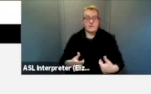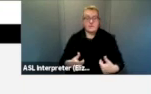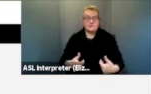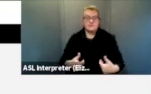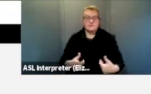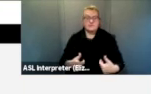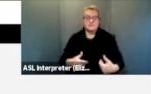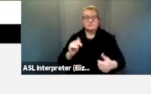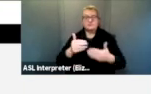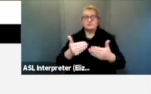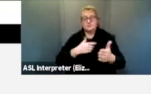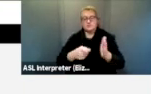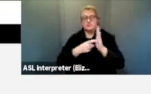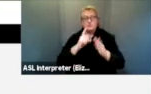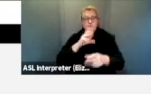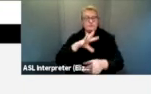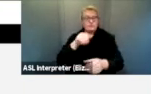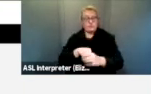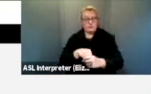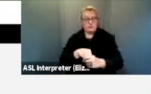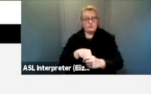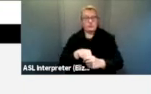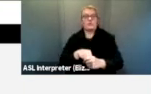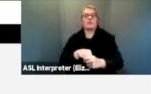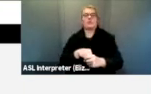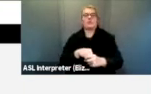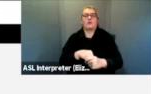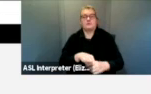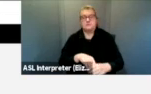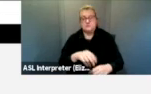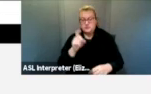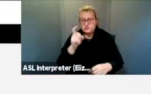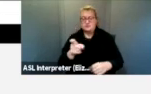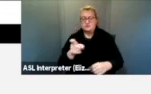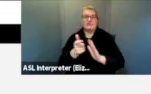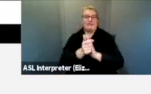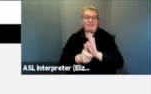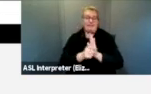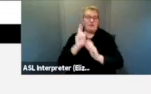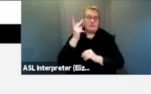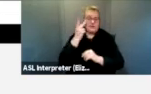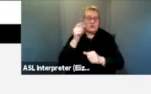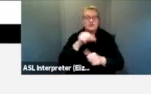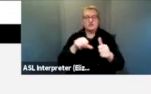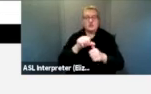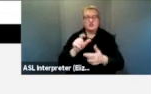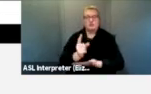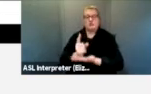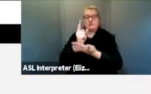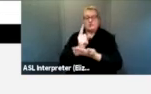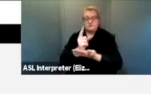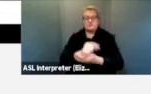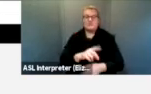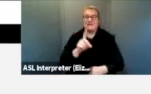a prerequisite for inclusion into the polity, the granting of legal, political, social privileges. Disability, by